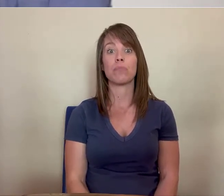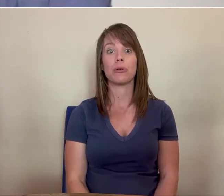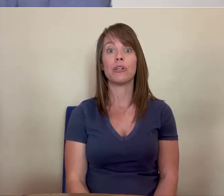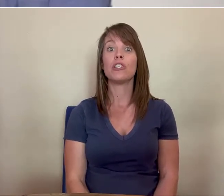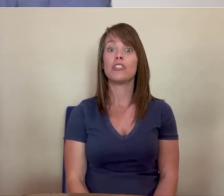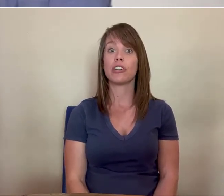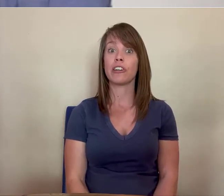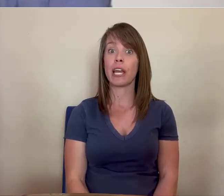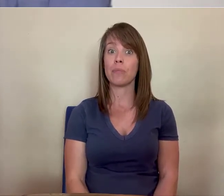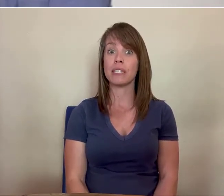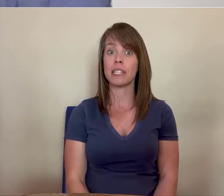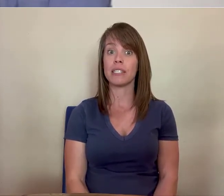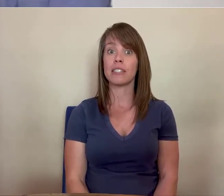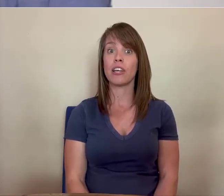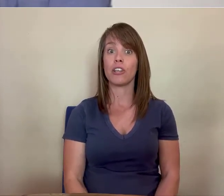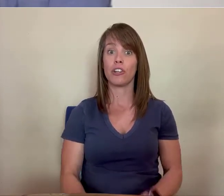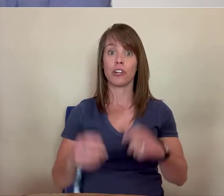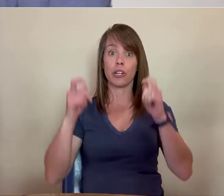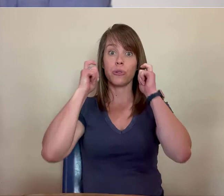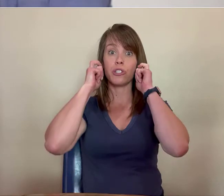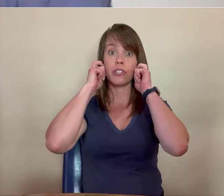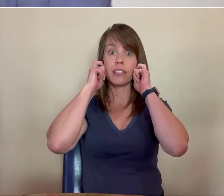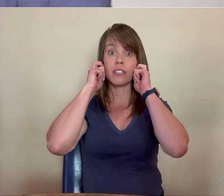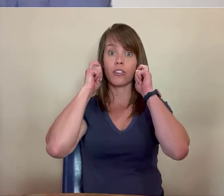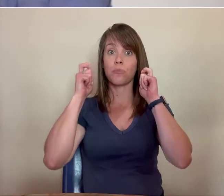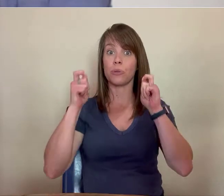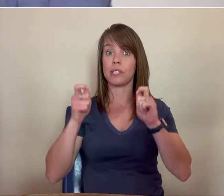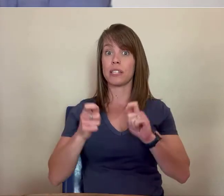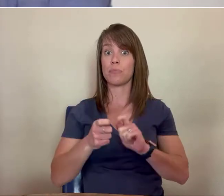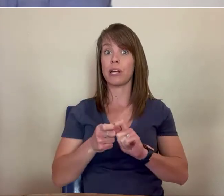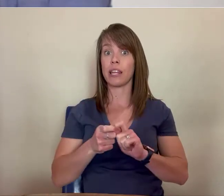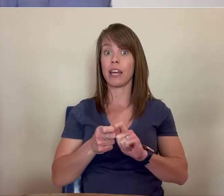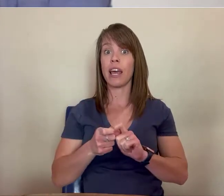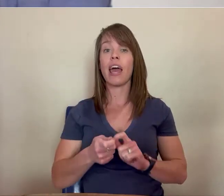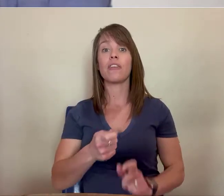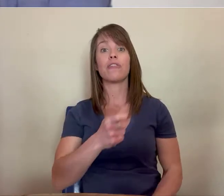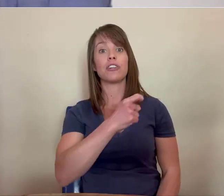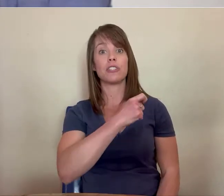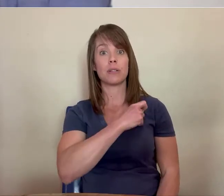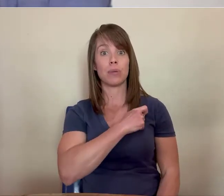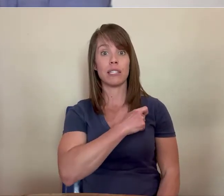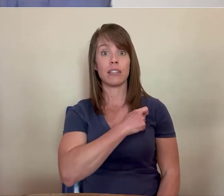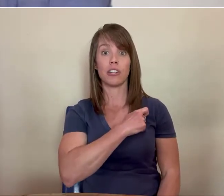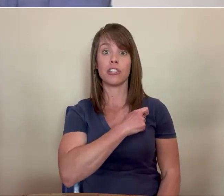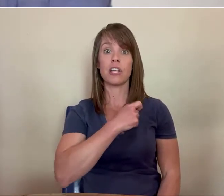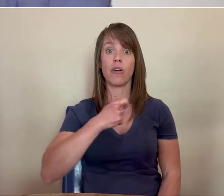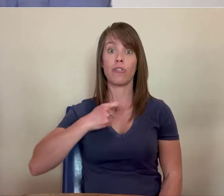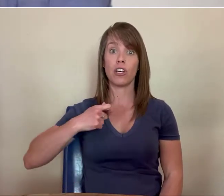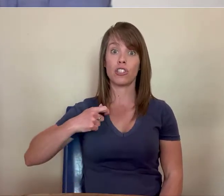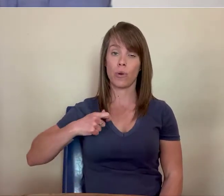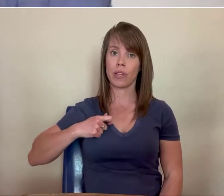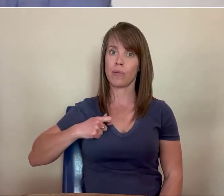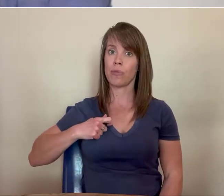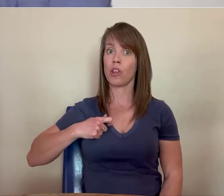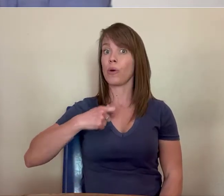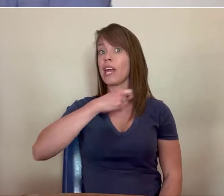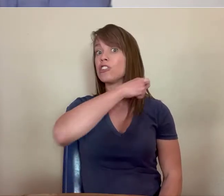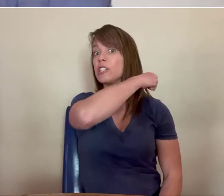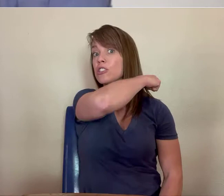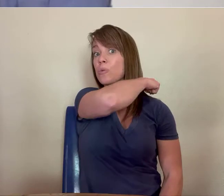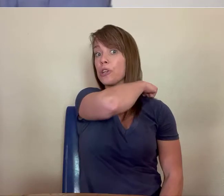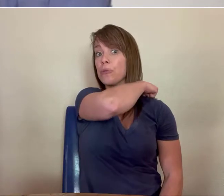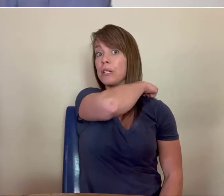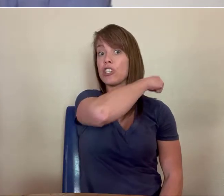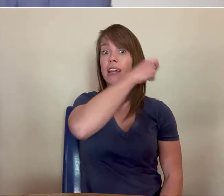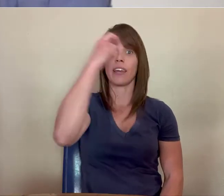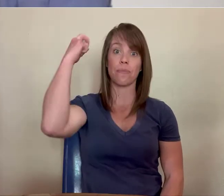For example, during your ABCs, you're going to use your stethoscope to assess breathing and first place it on yourself, showing them the